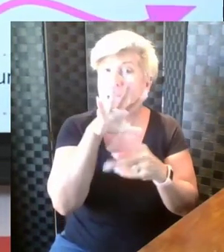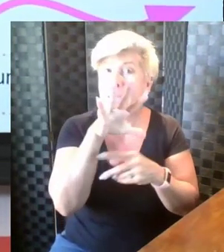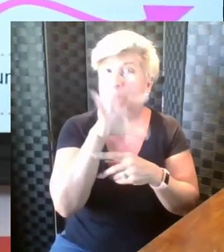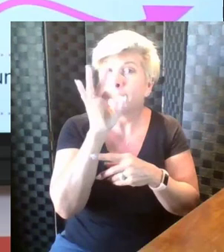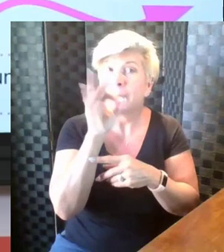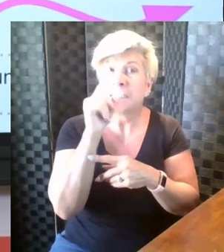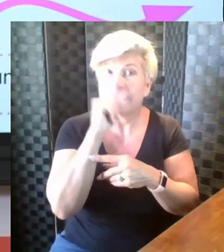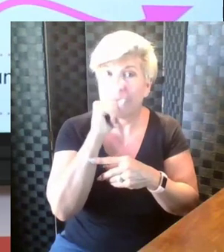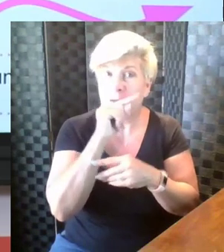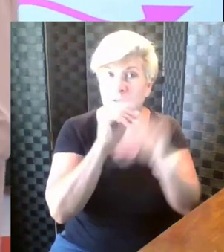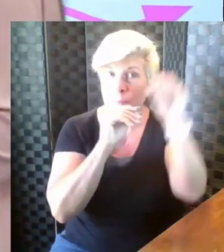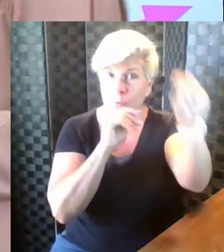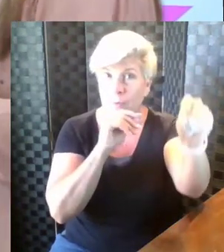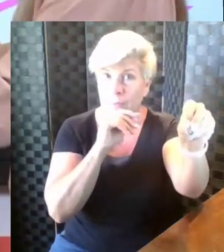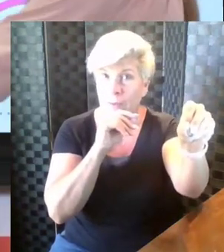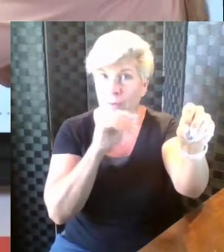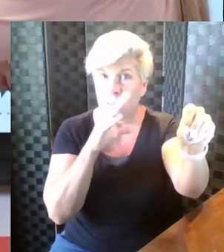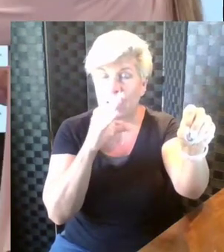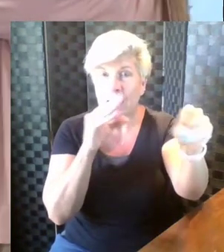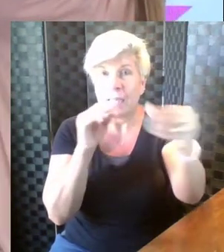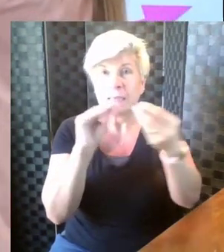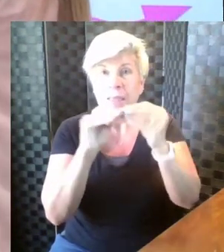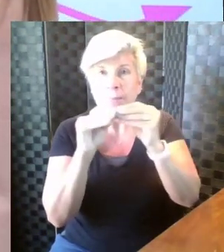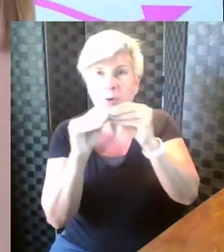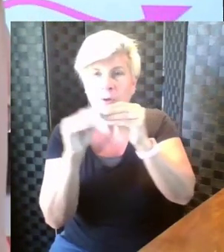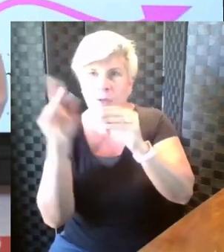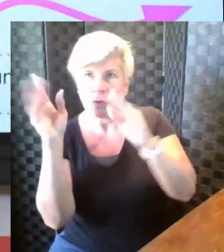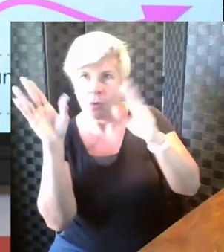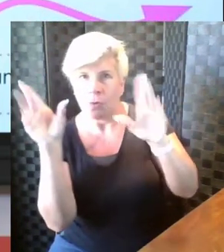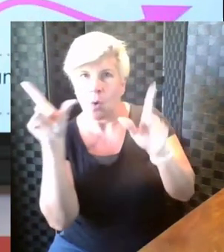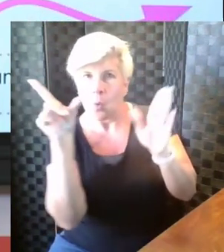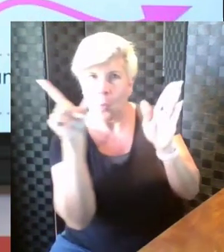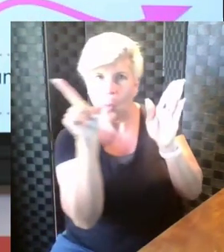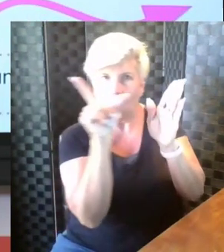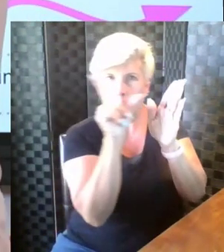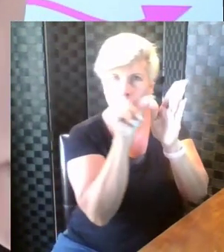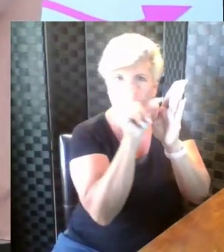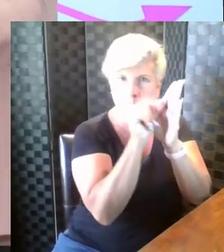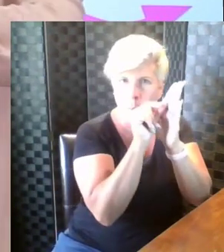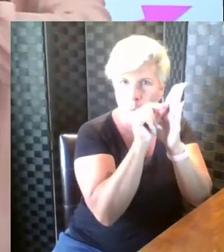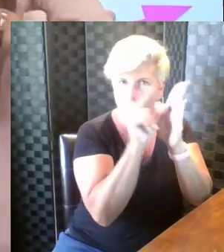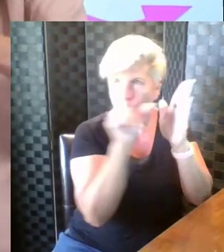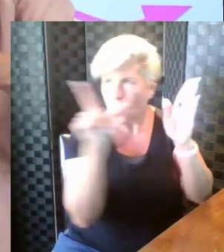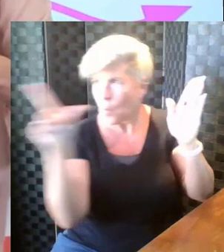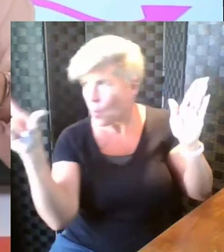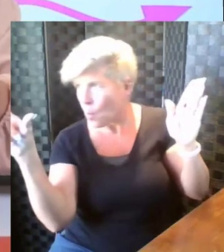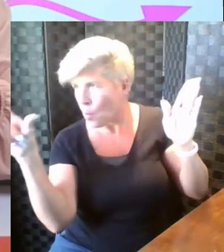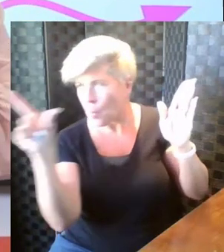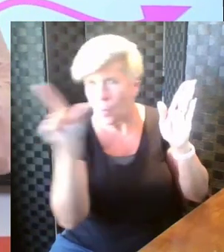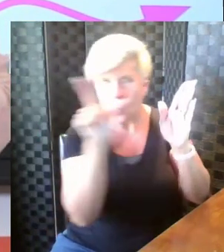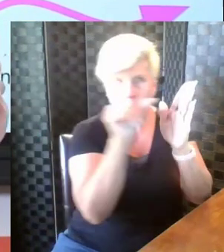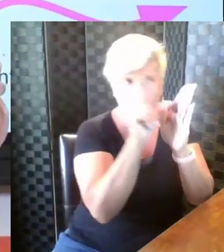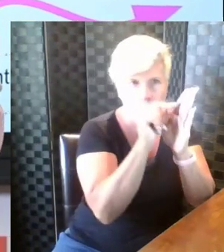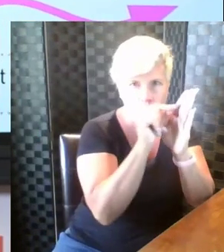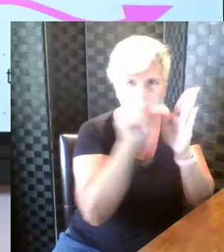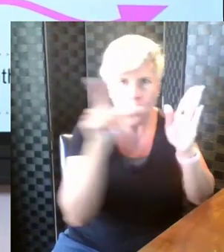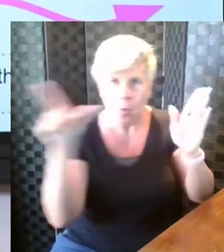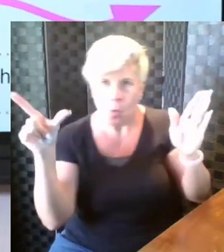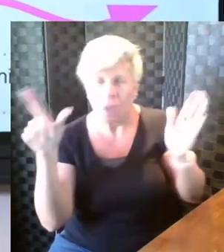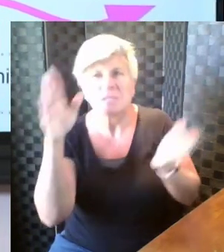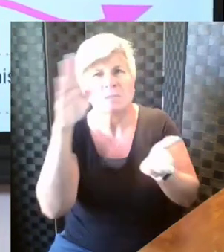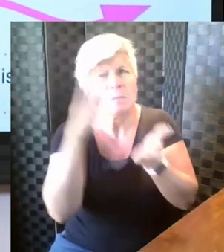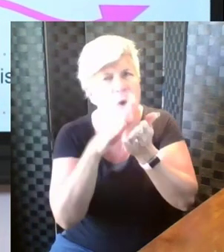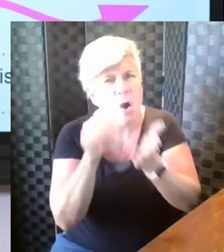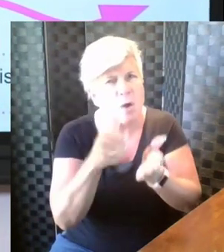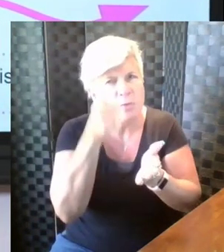on this end of our number line. And the numbers get smaller when we count that way. And really, smaller is not our best word, but we know that